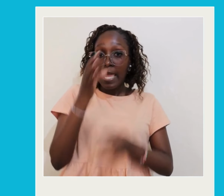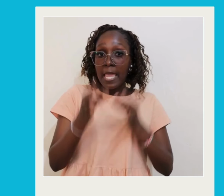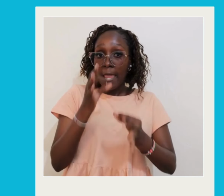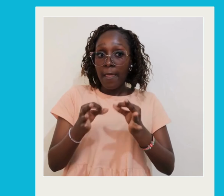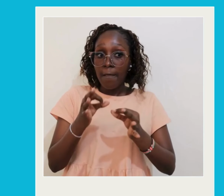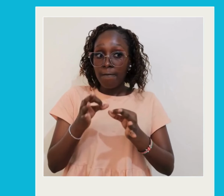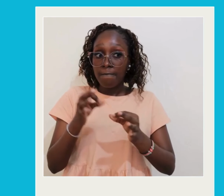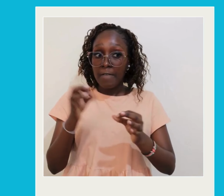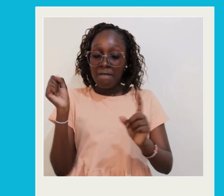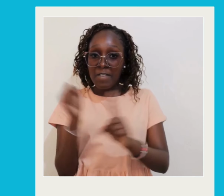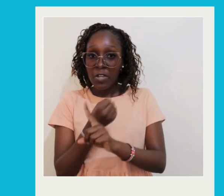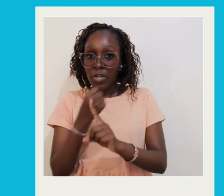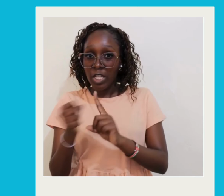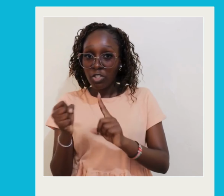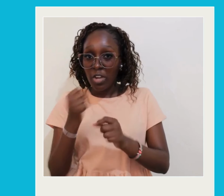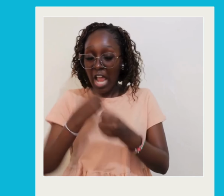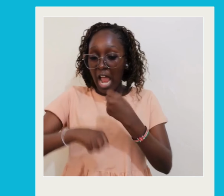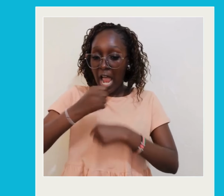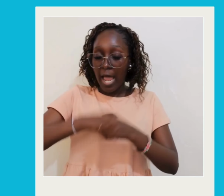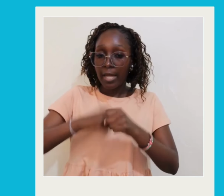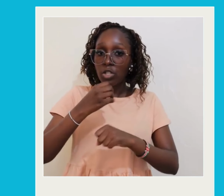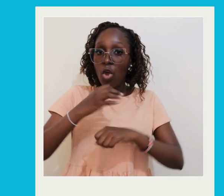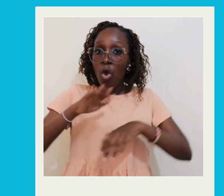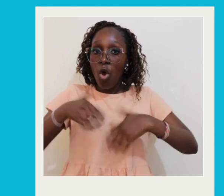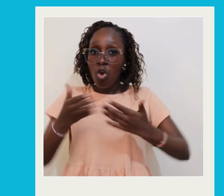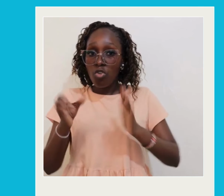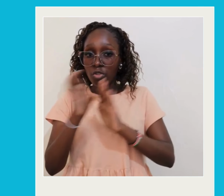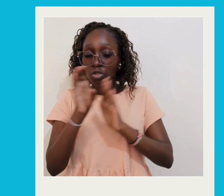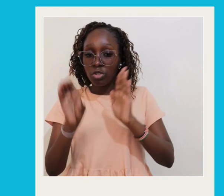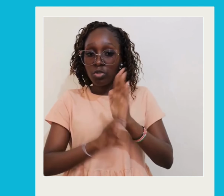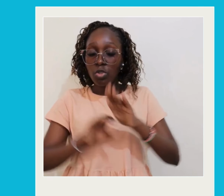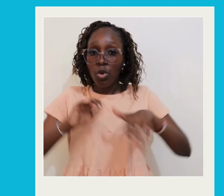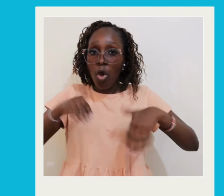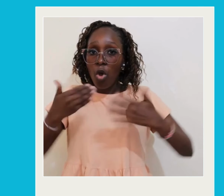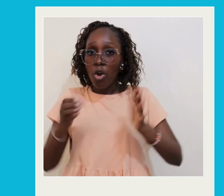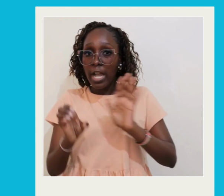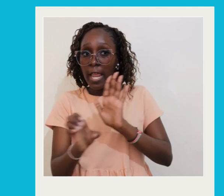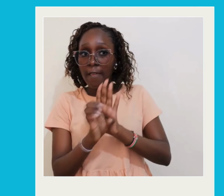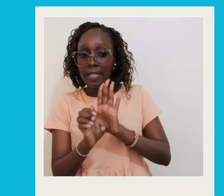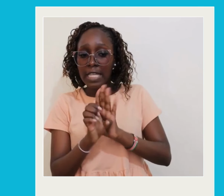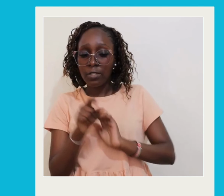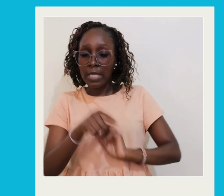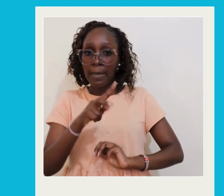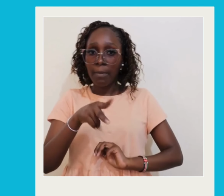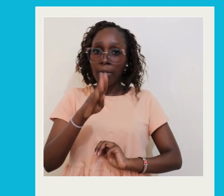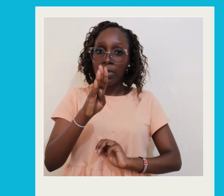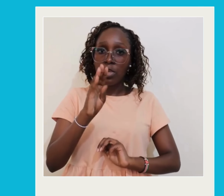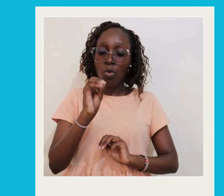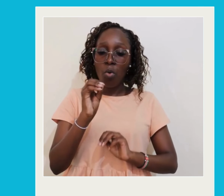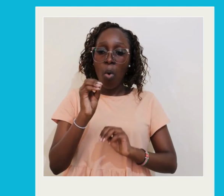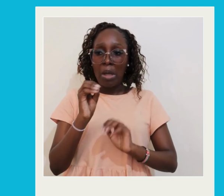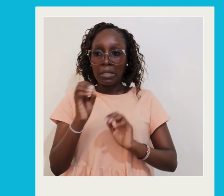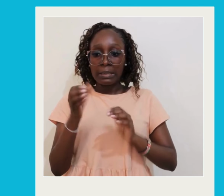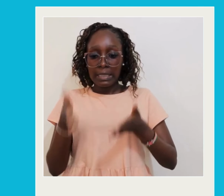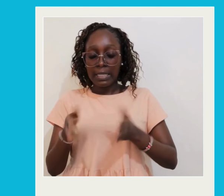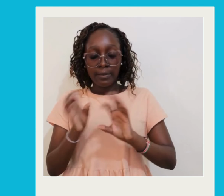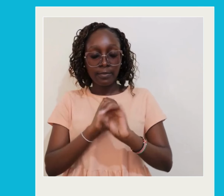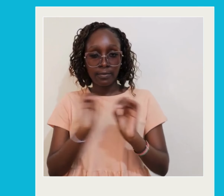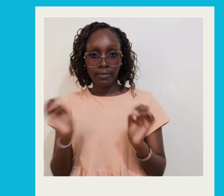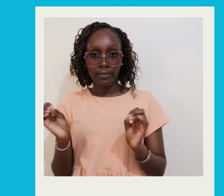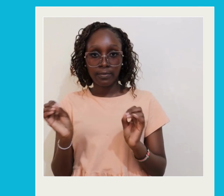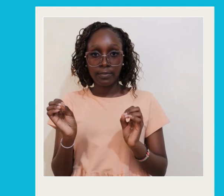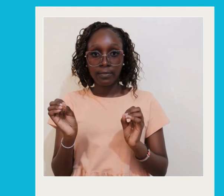These grounds include violations of the PBO Act or the Constitution, or evidence of the